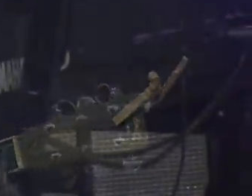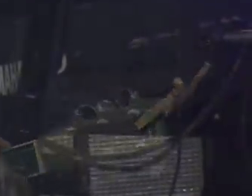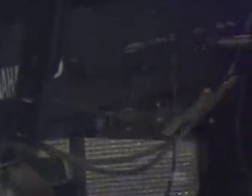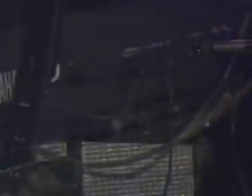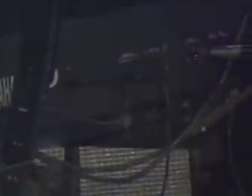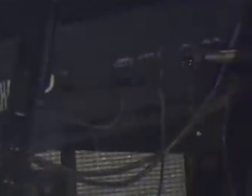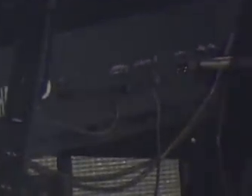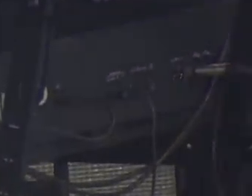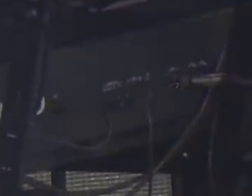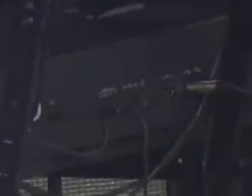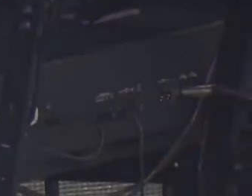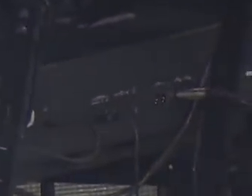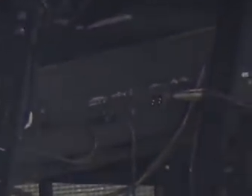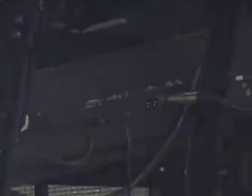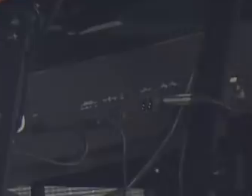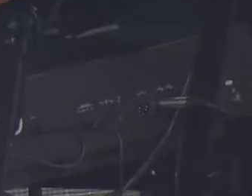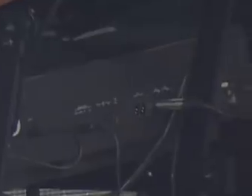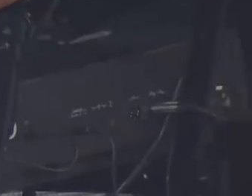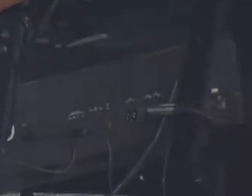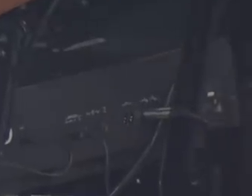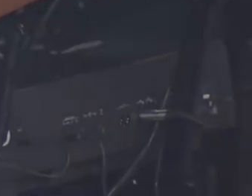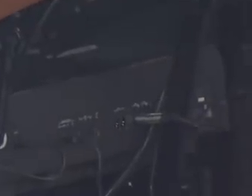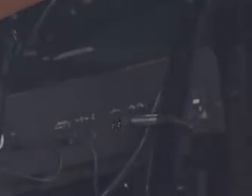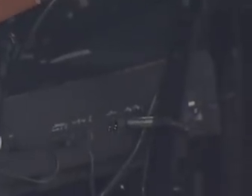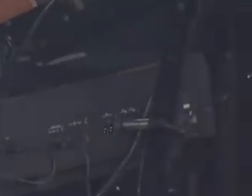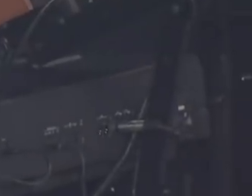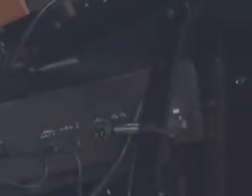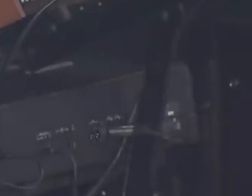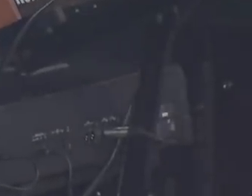perish, they shall have